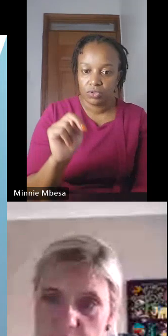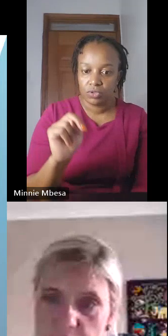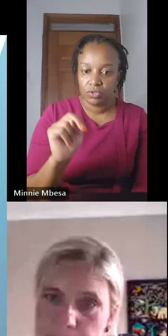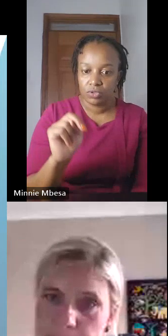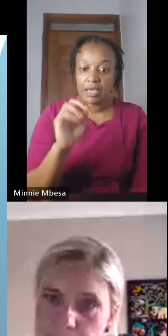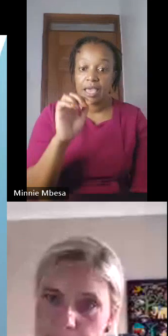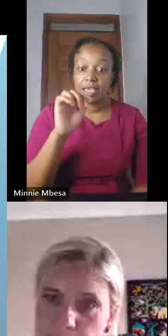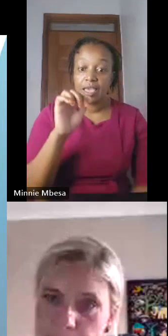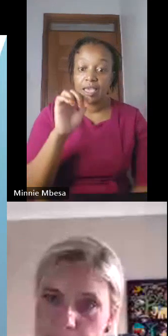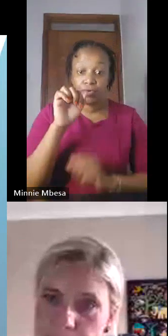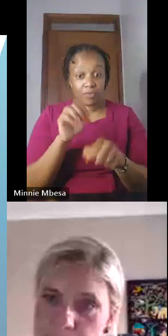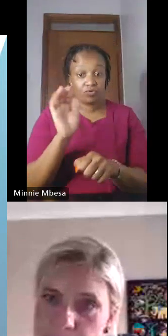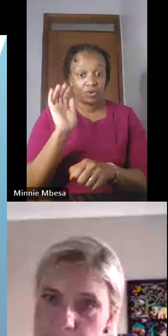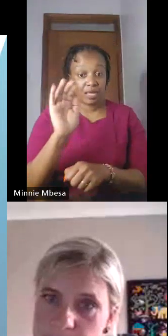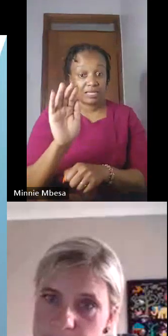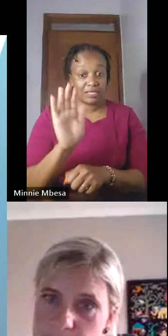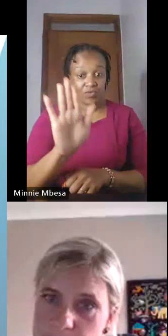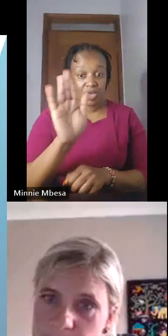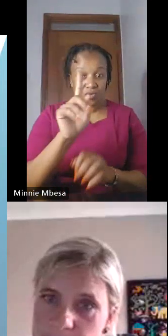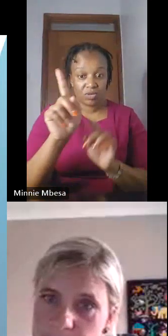question?